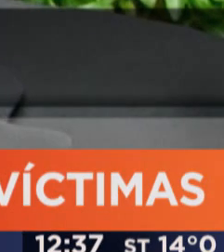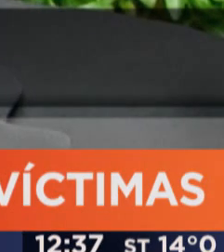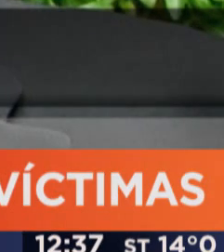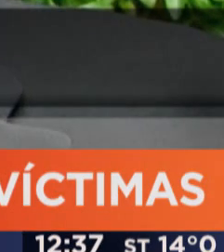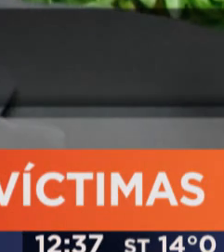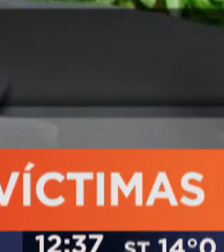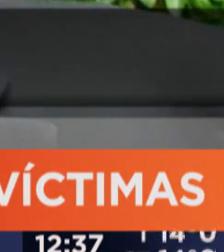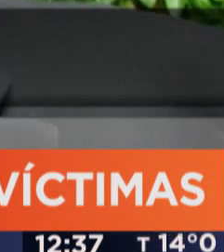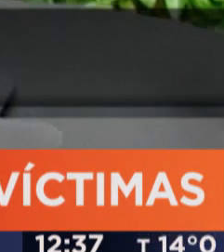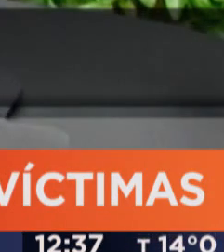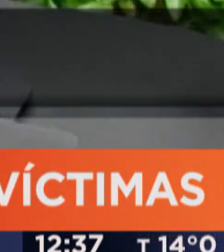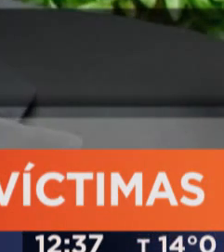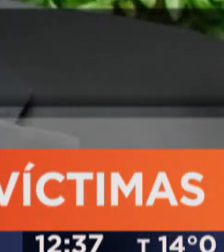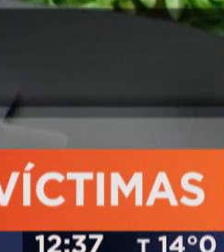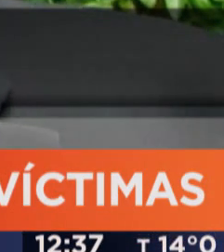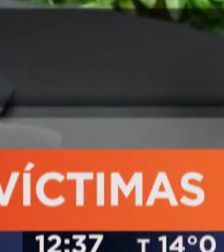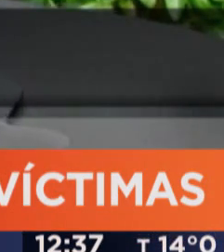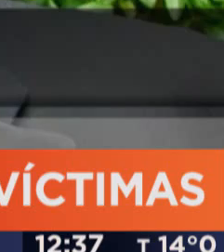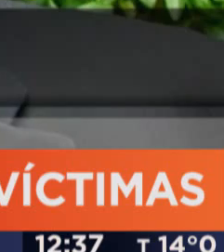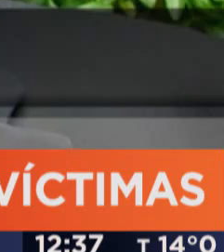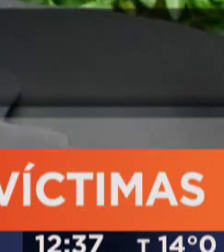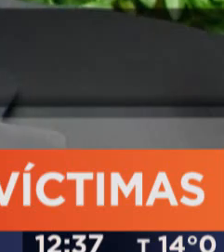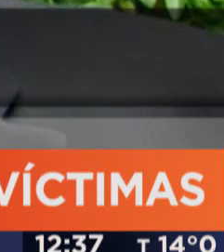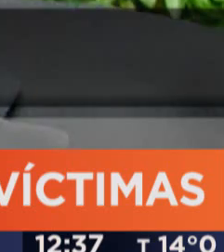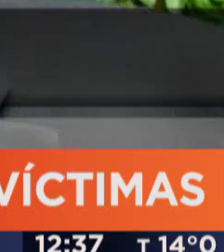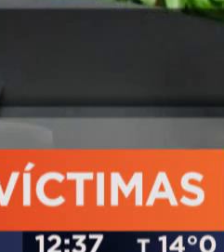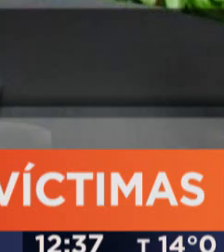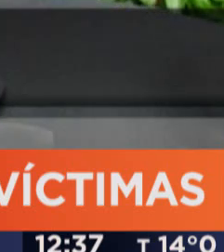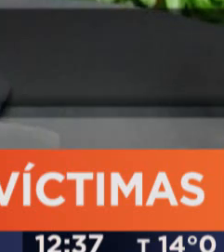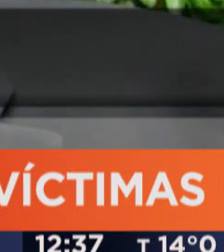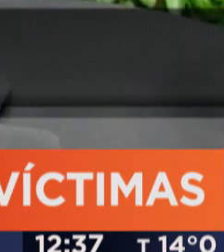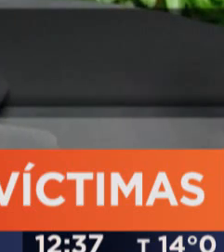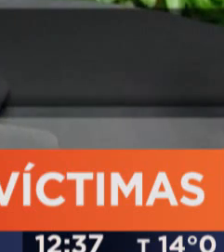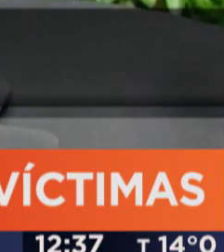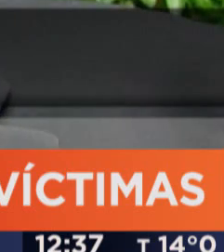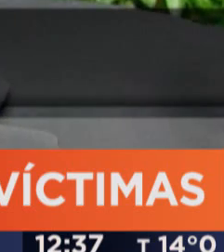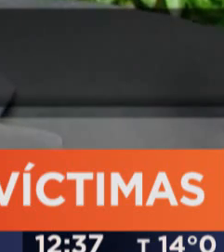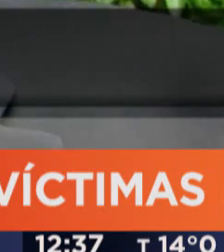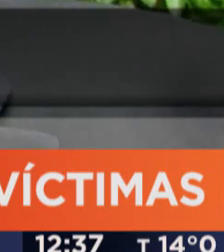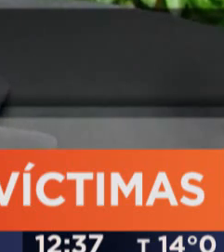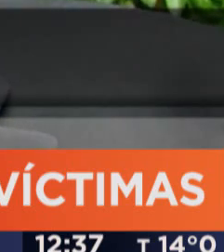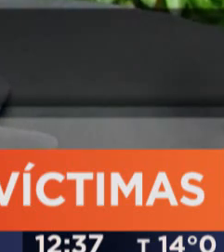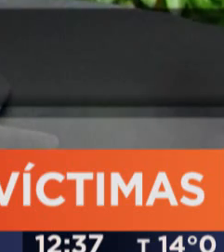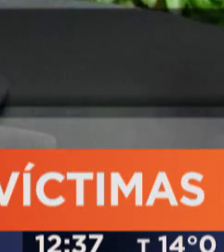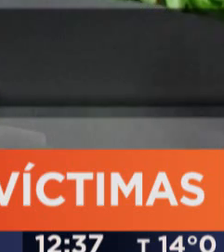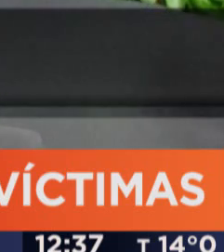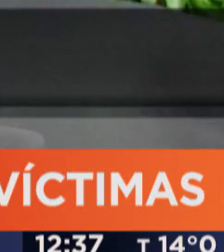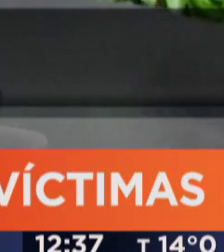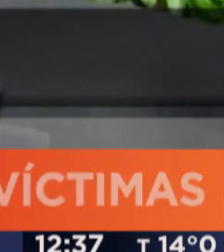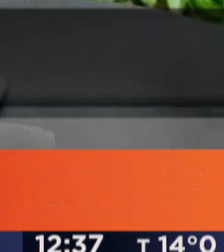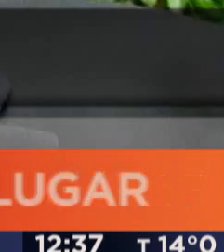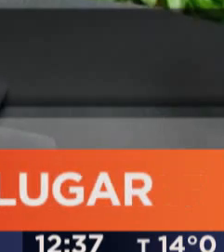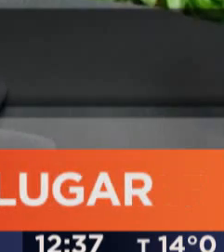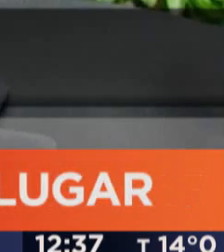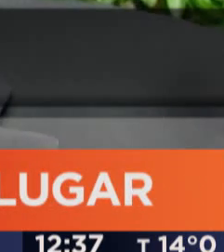into deeper cover, clandestinity. They adapt quite well to states of emergency. Dictators have as many problems with